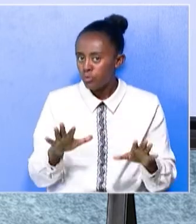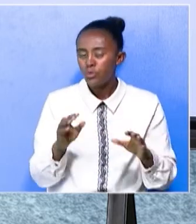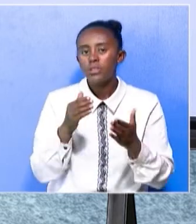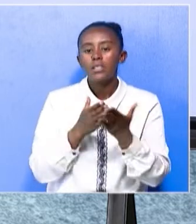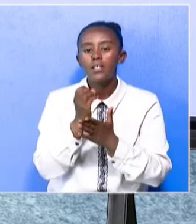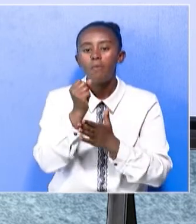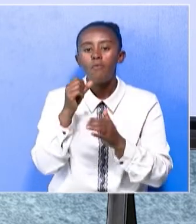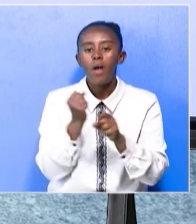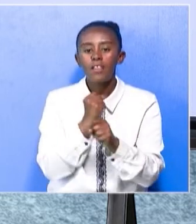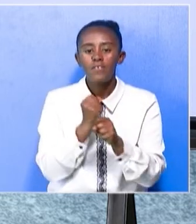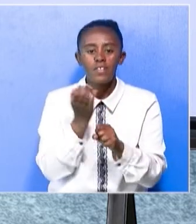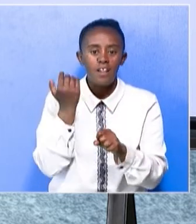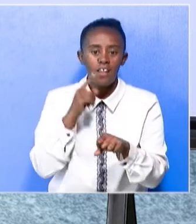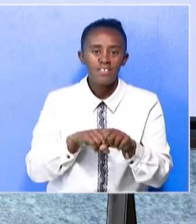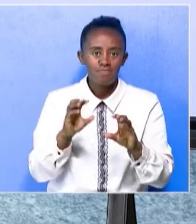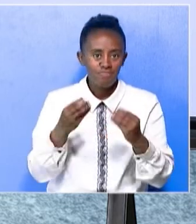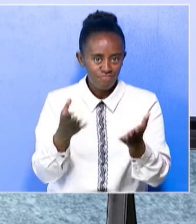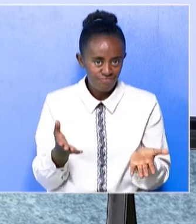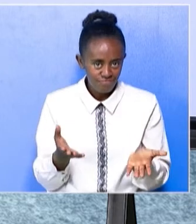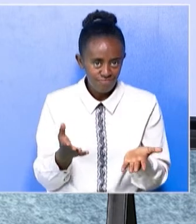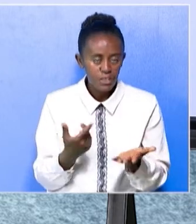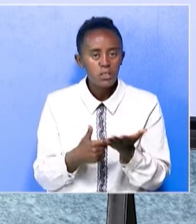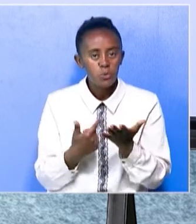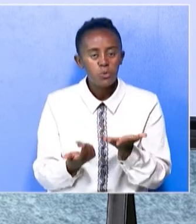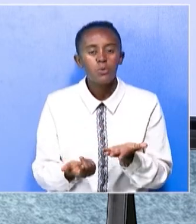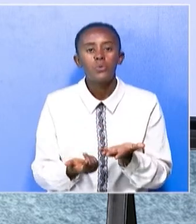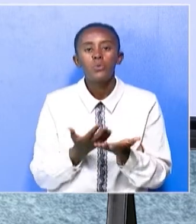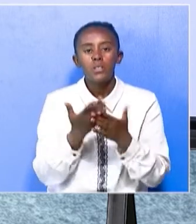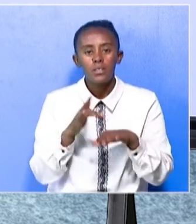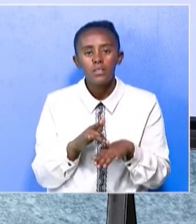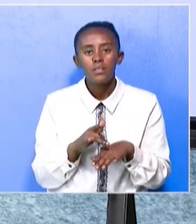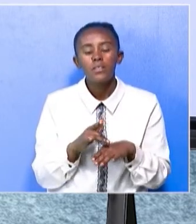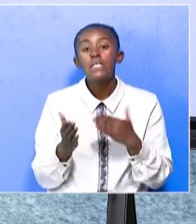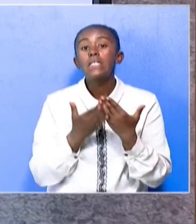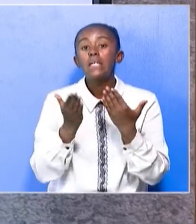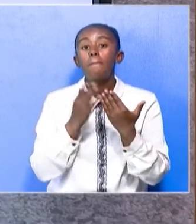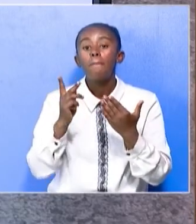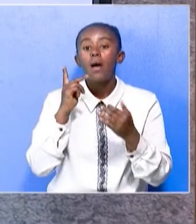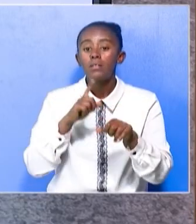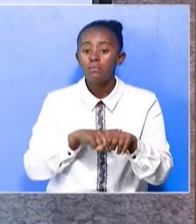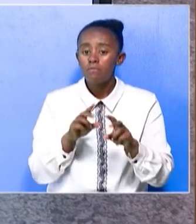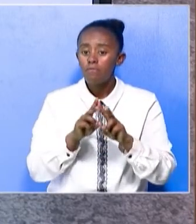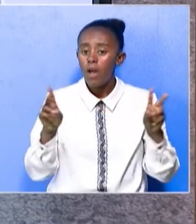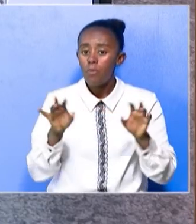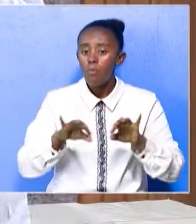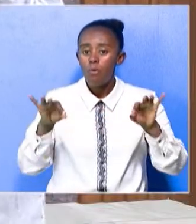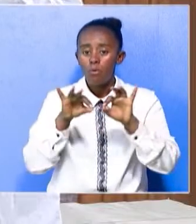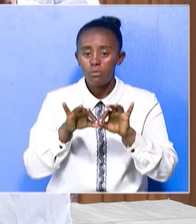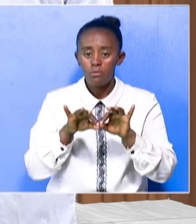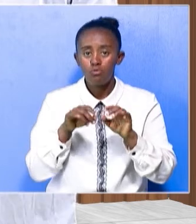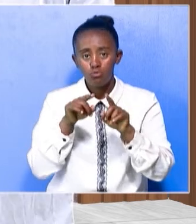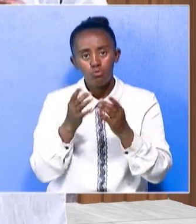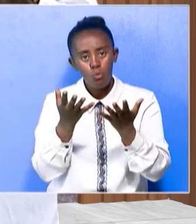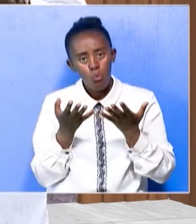I gave last time, using these tenses. So simple persons is a very important tense if you want to talk